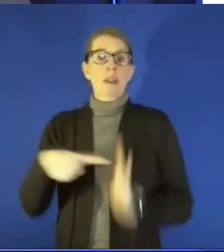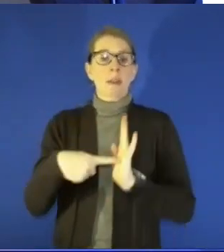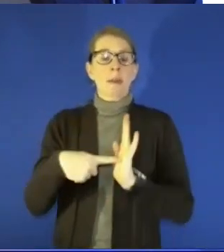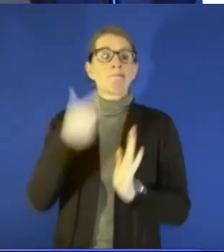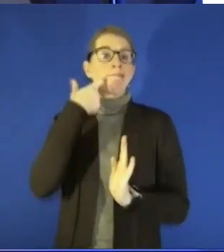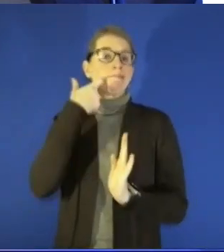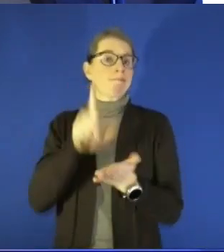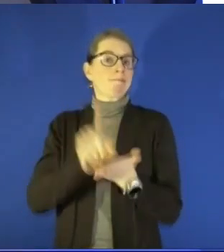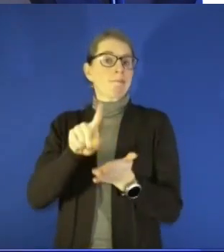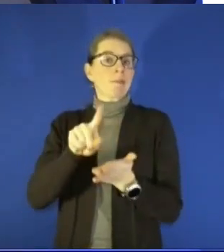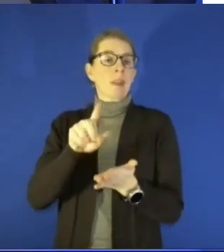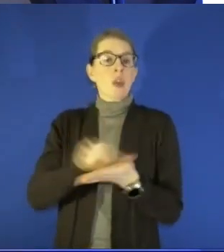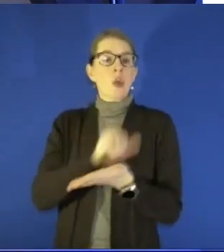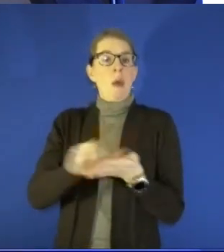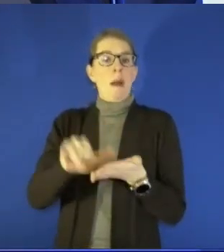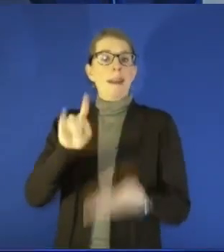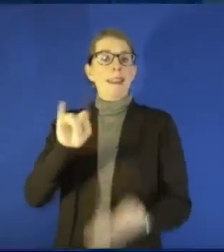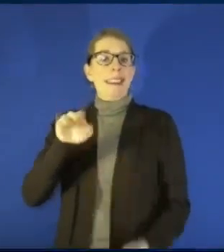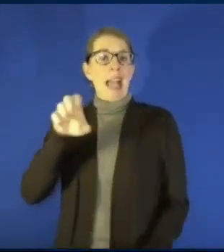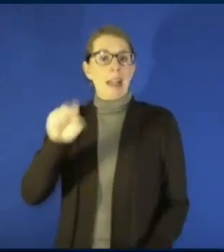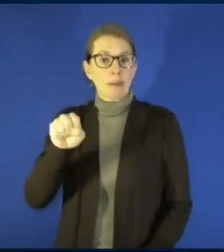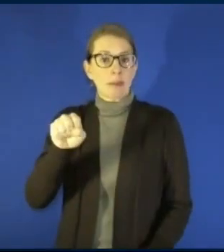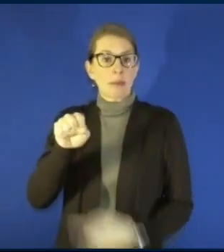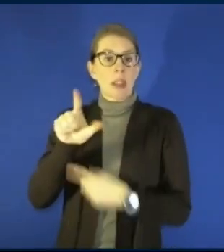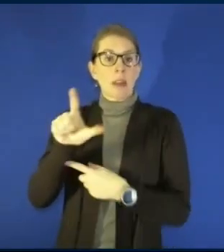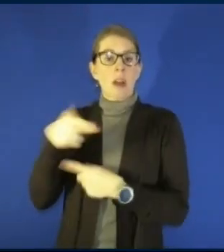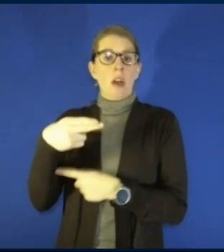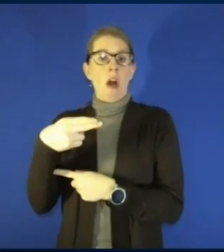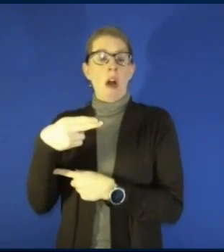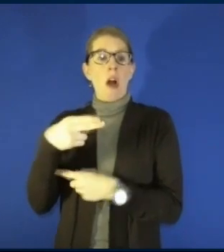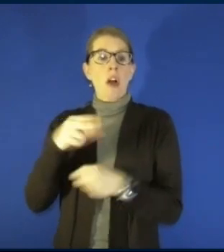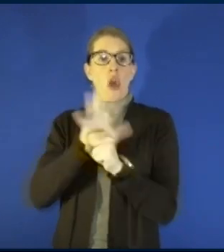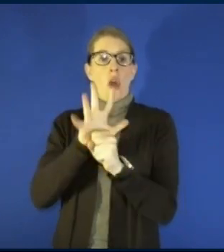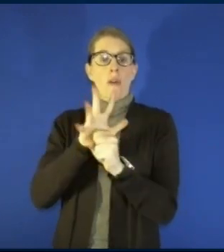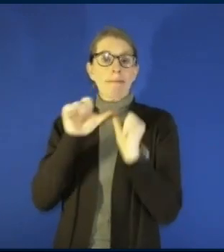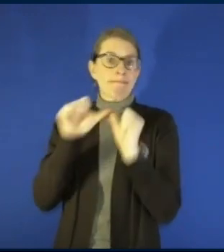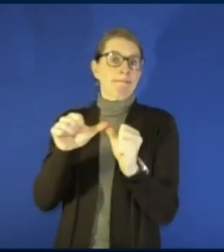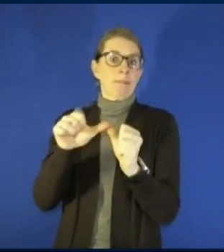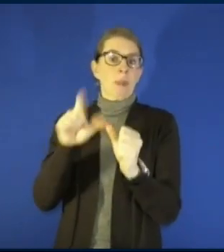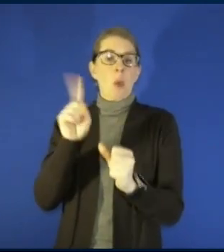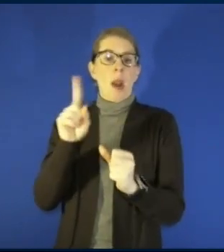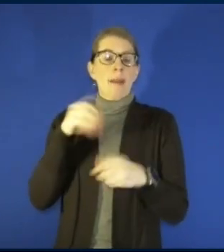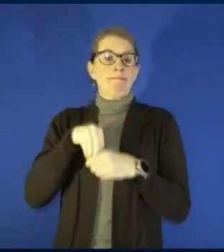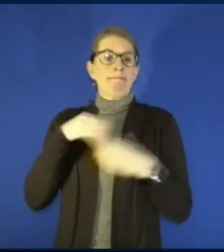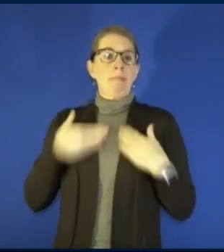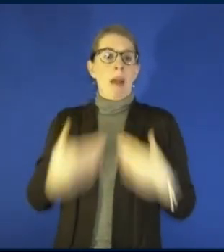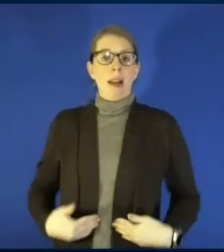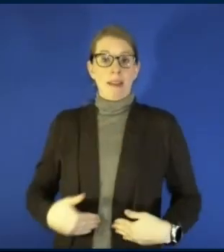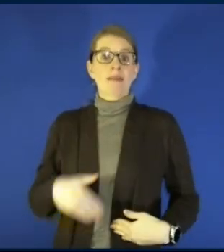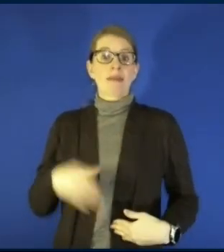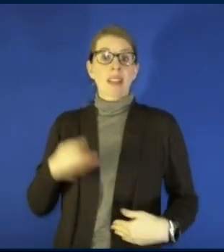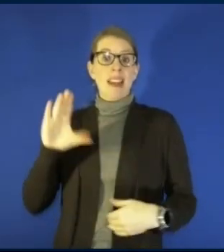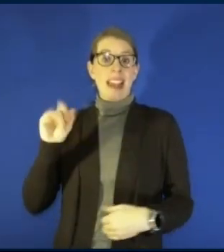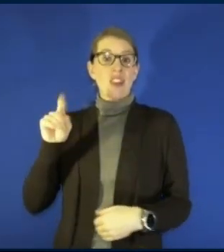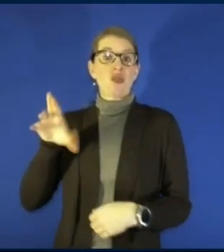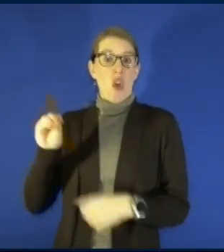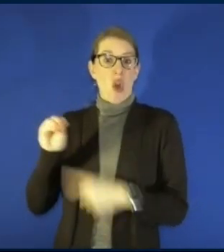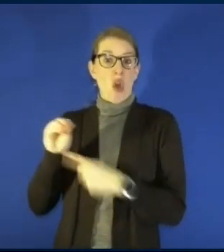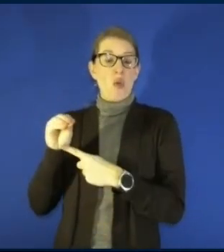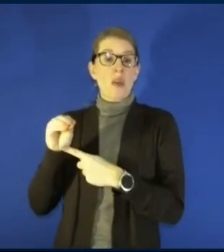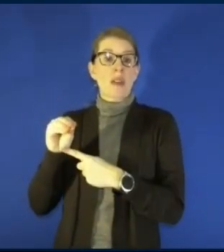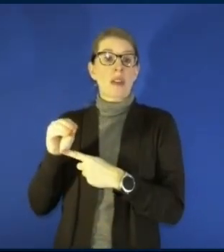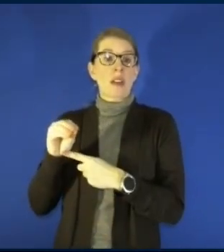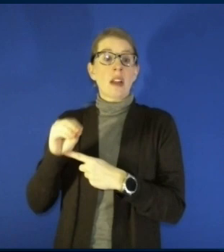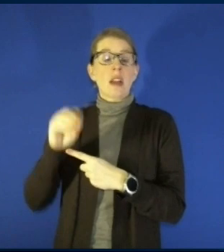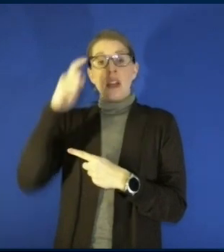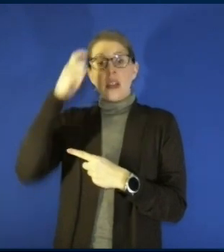York Times shows how long haul COVID exists in the body. This is what Dr. Castro was talking about. In the brain, it causes inflammation, cognitive